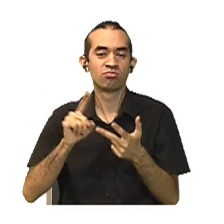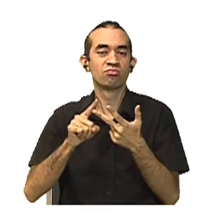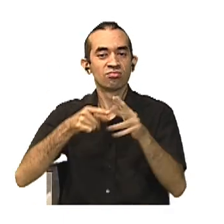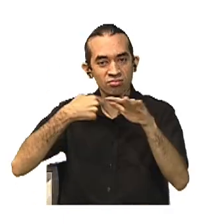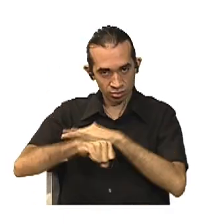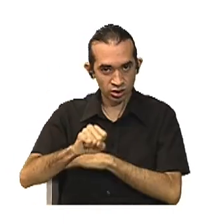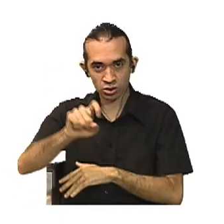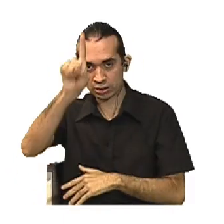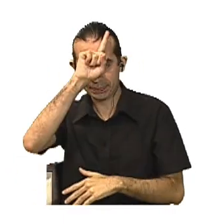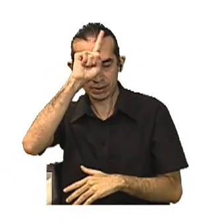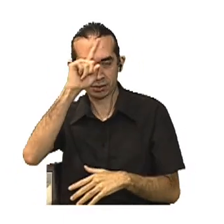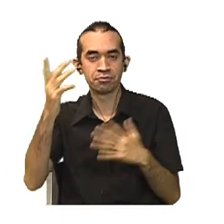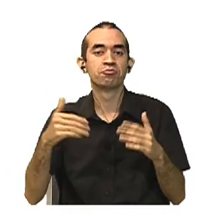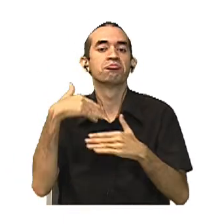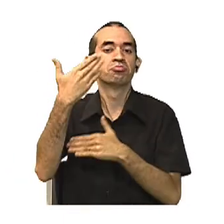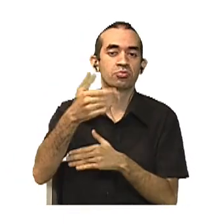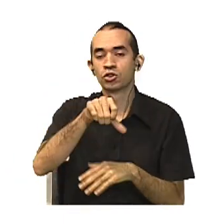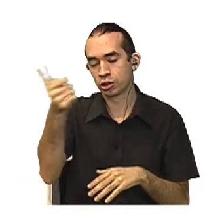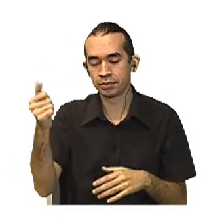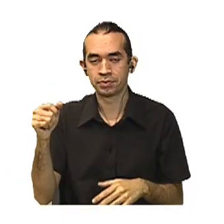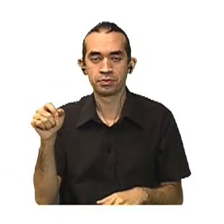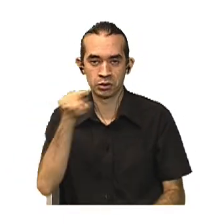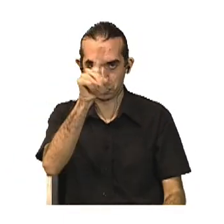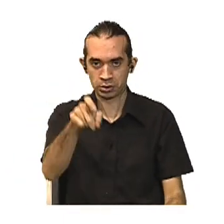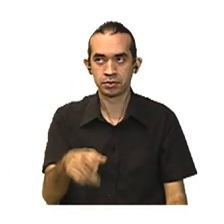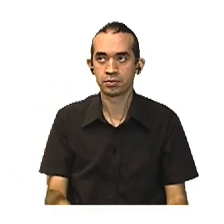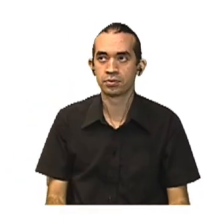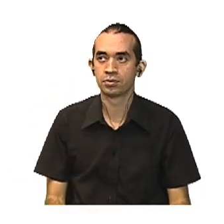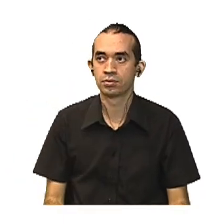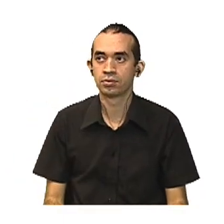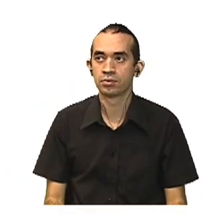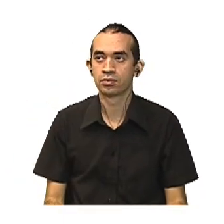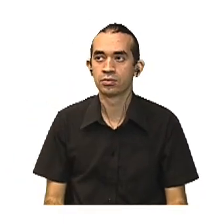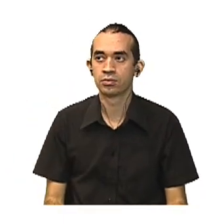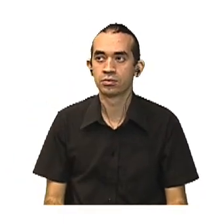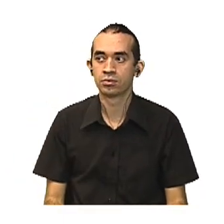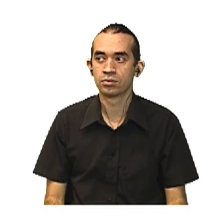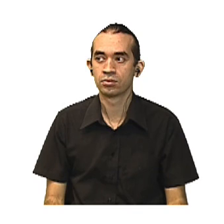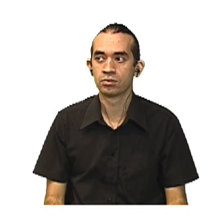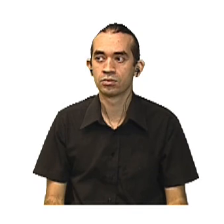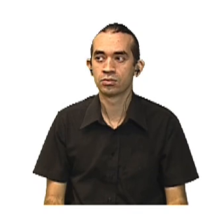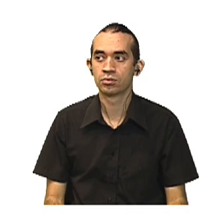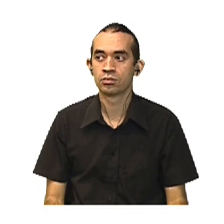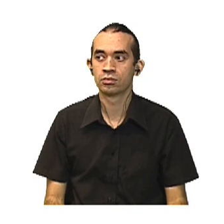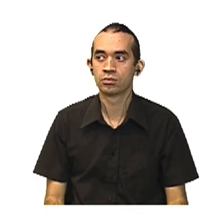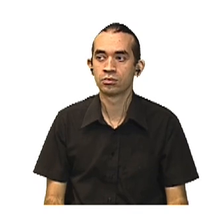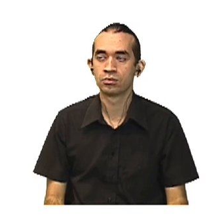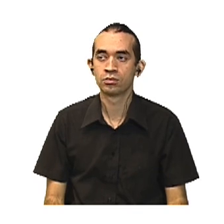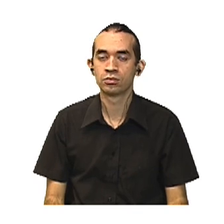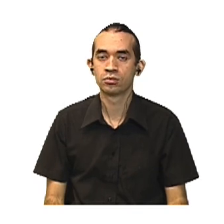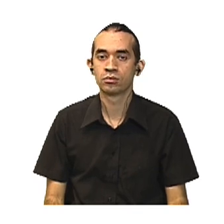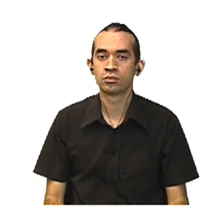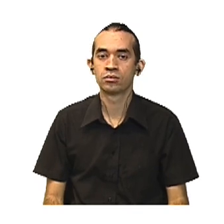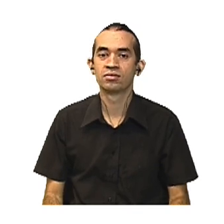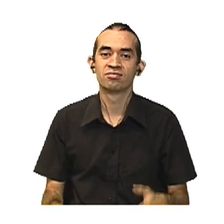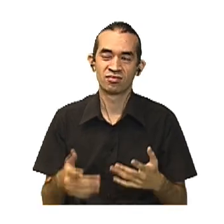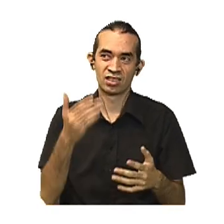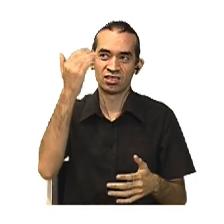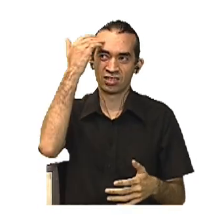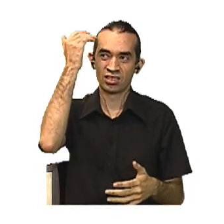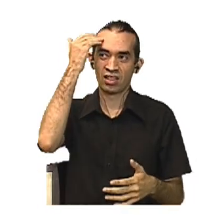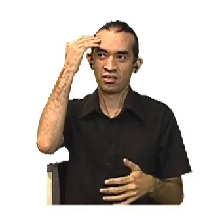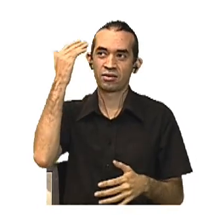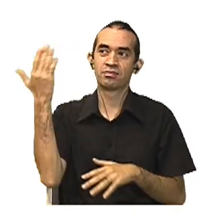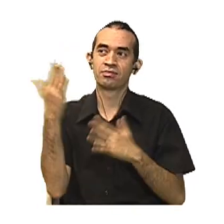other question. And it is, okay, it is he died at the age